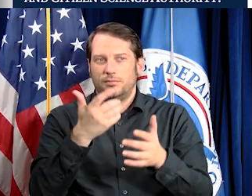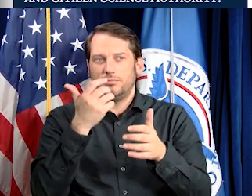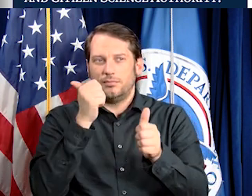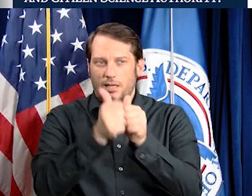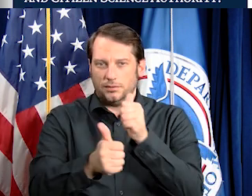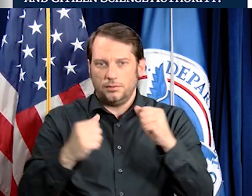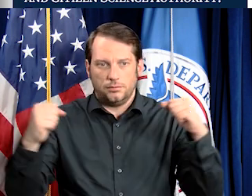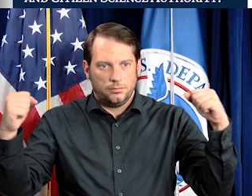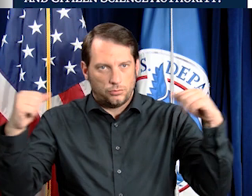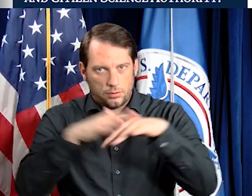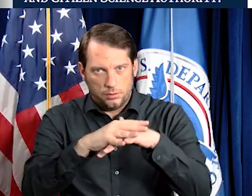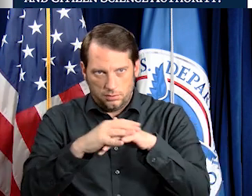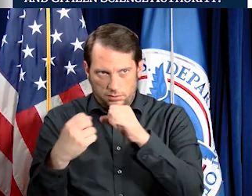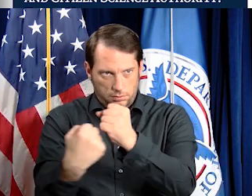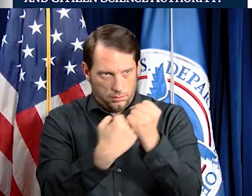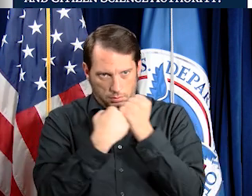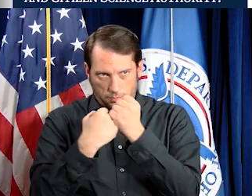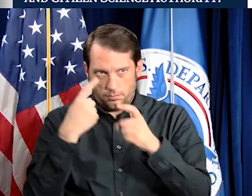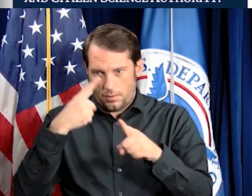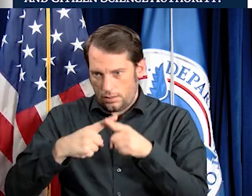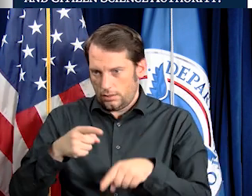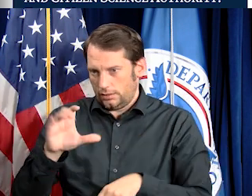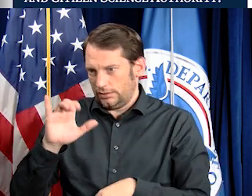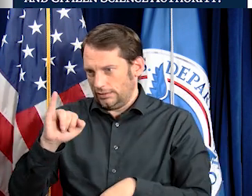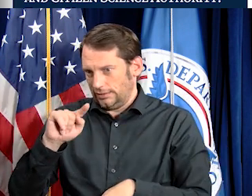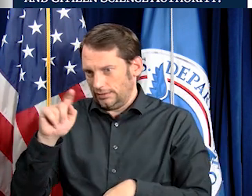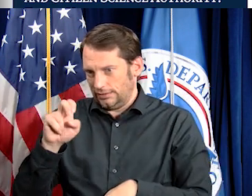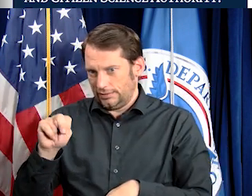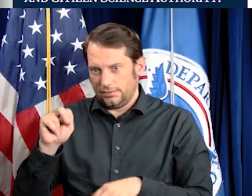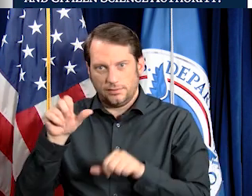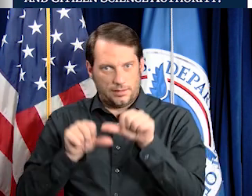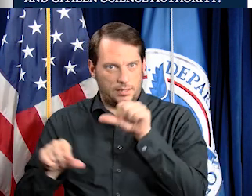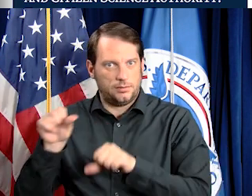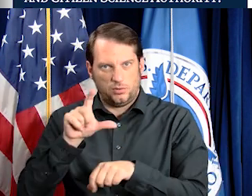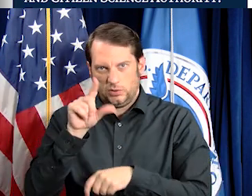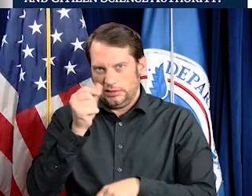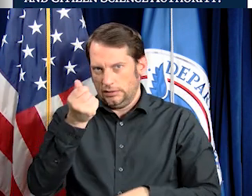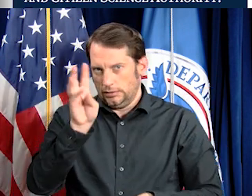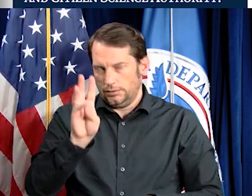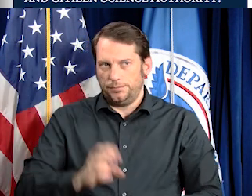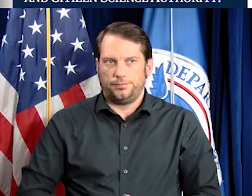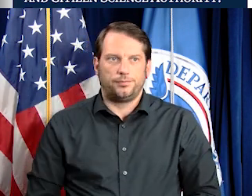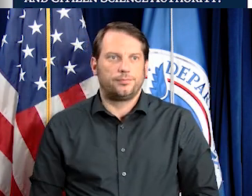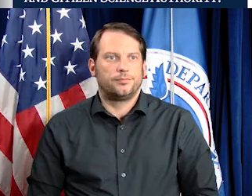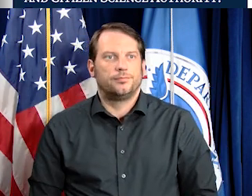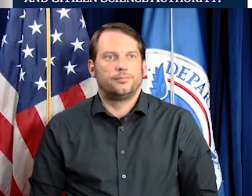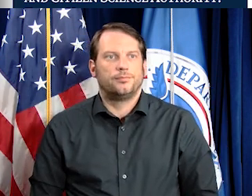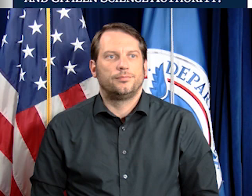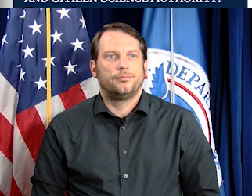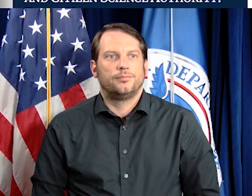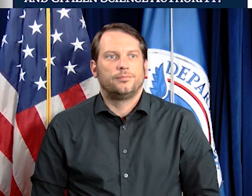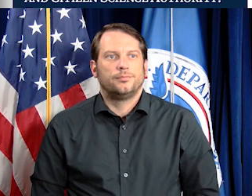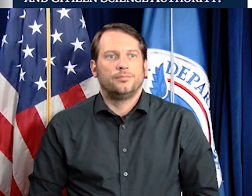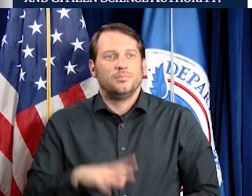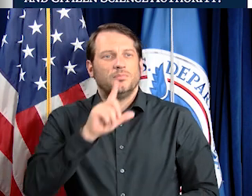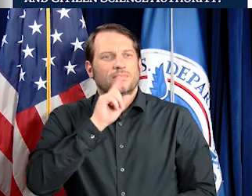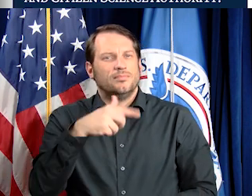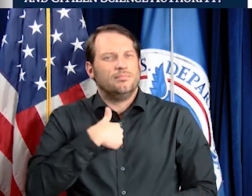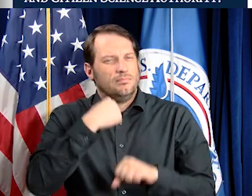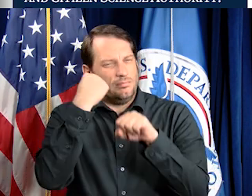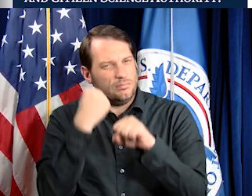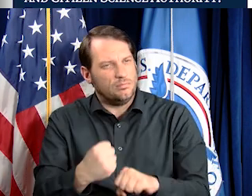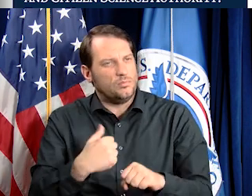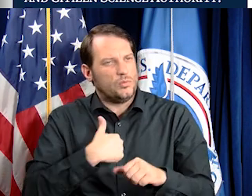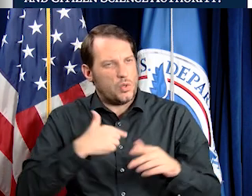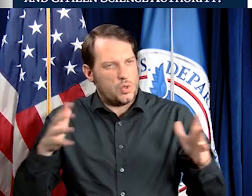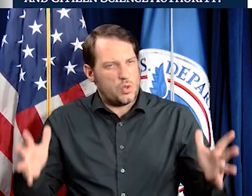There's been a recent report around this. And I highly encourage you to check it out because this is encouraging